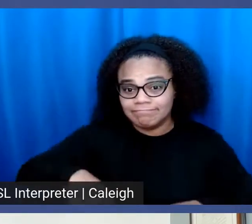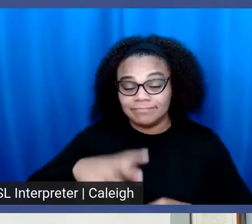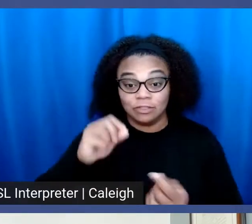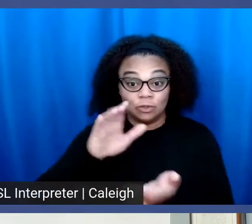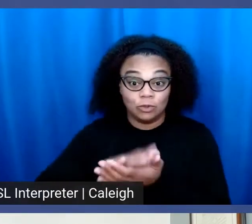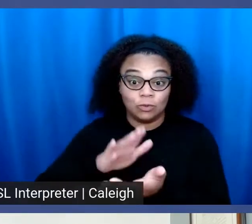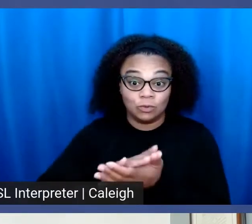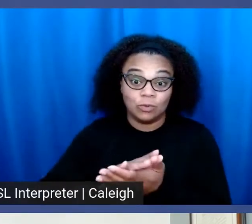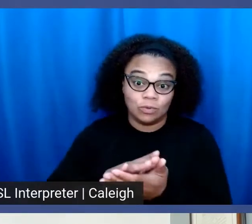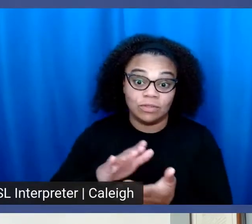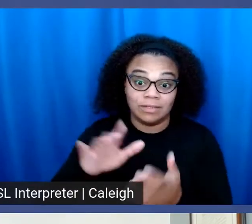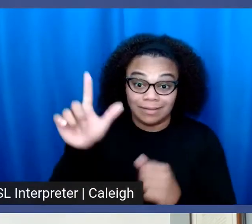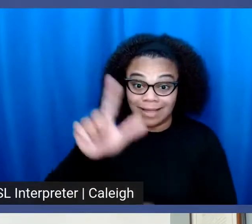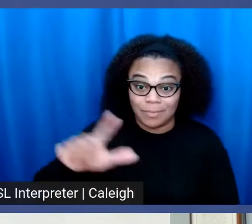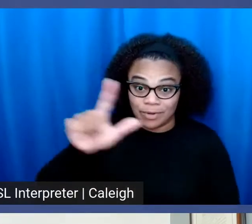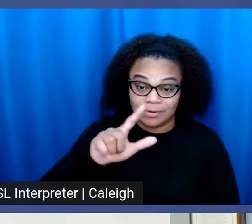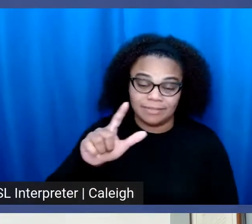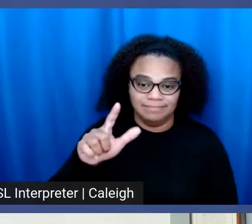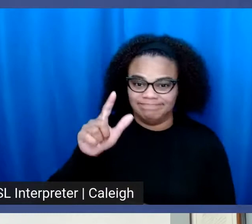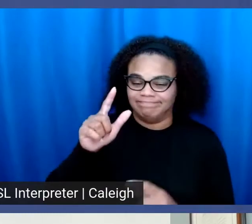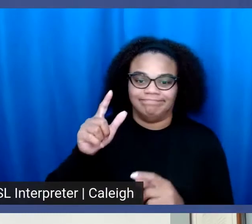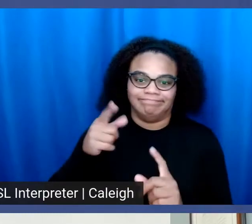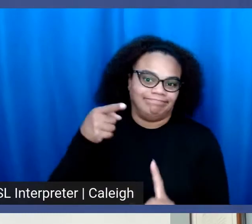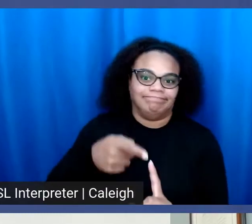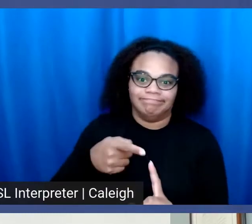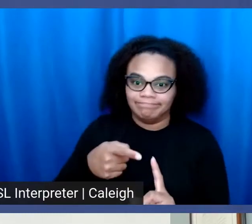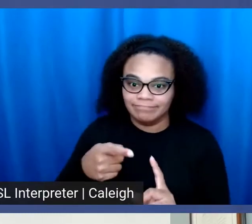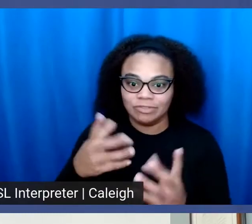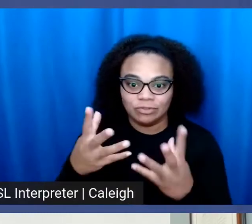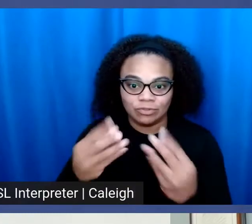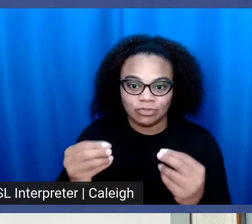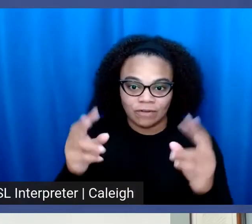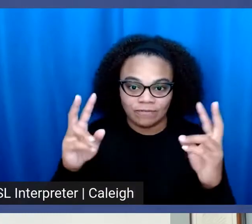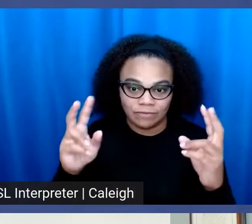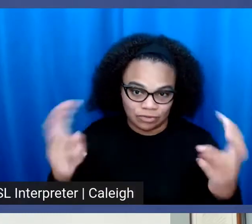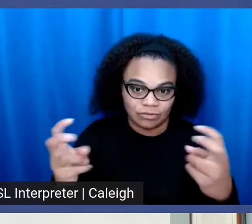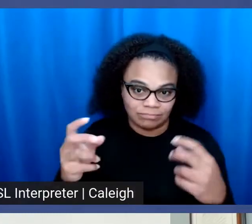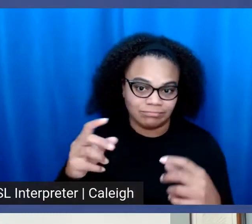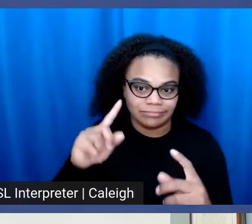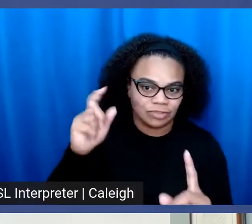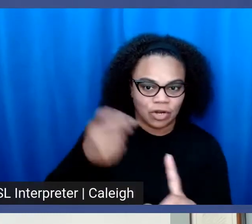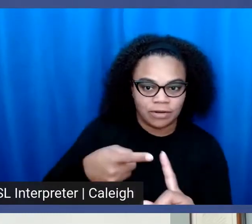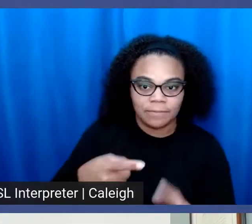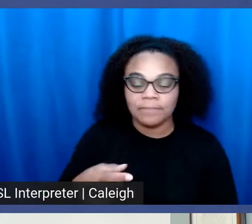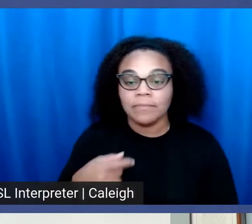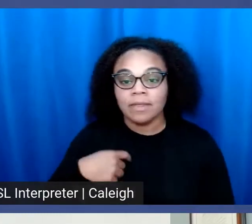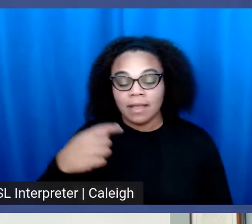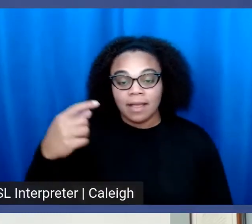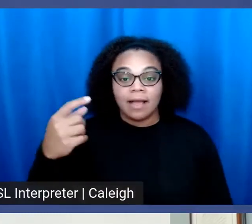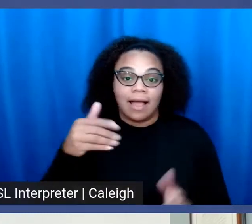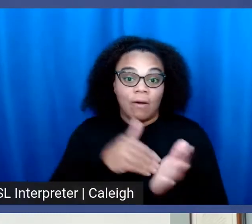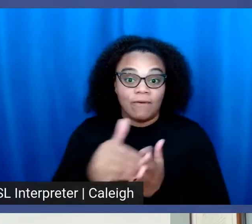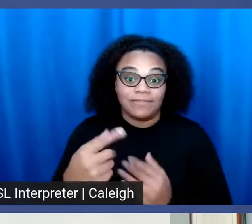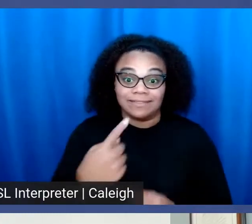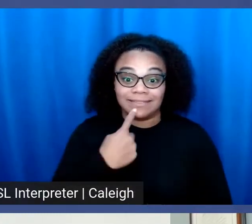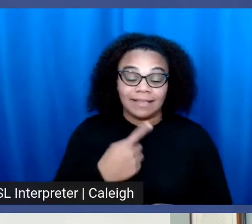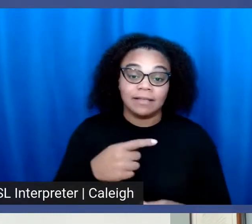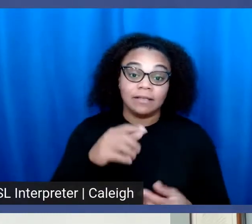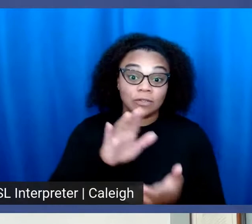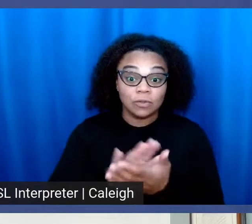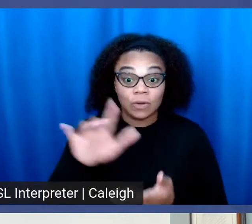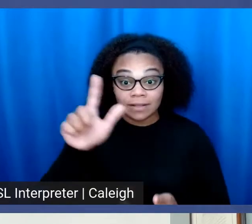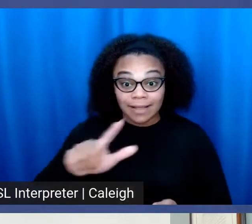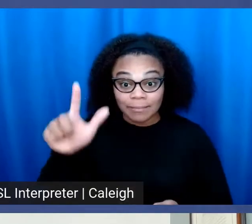soft targets. Generally, school librarians are sole practitioners. I often say that running a school library is like teaching